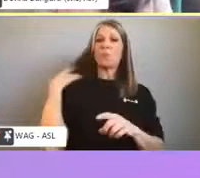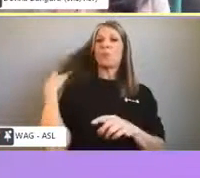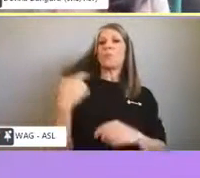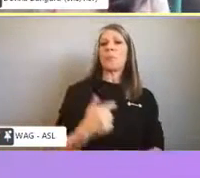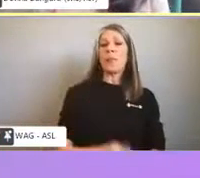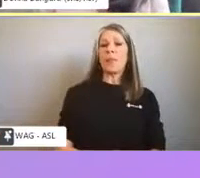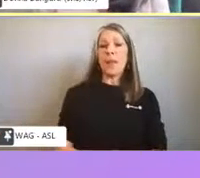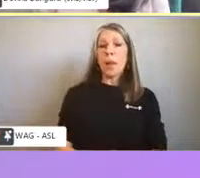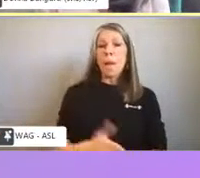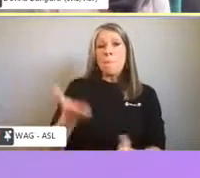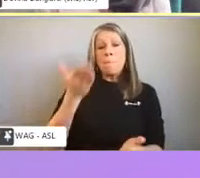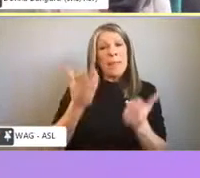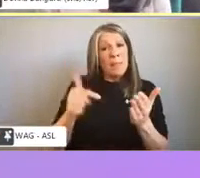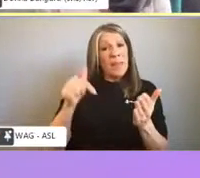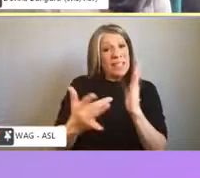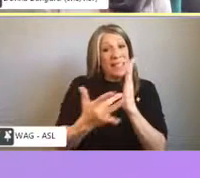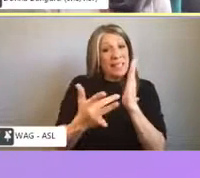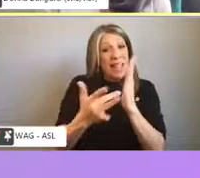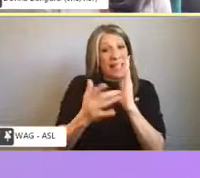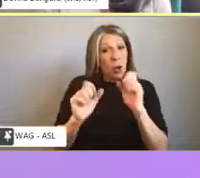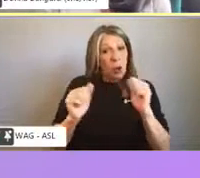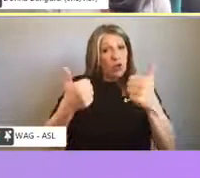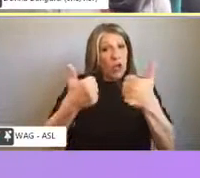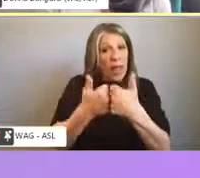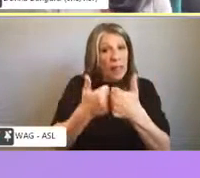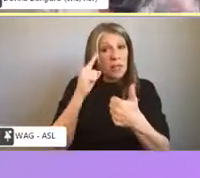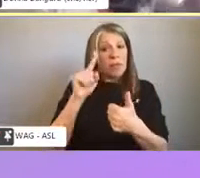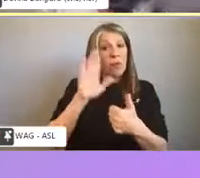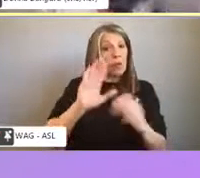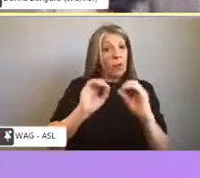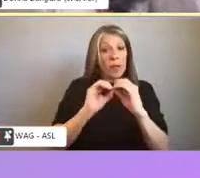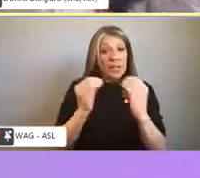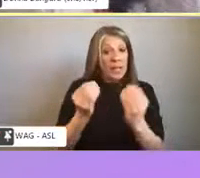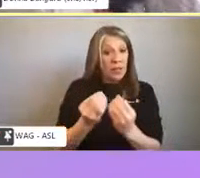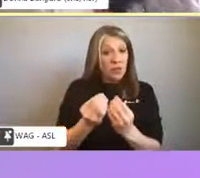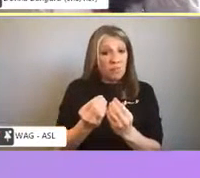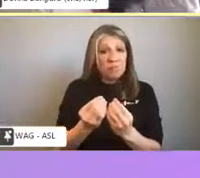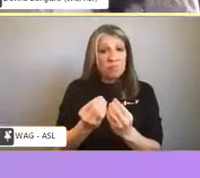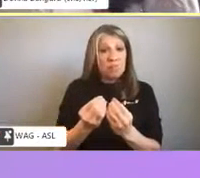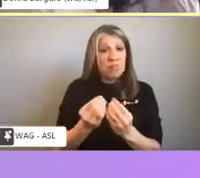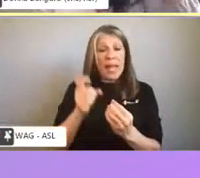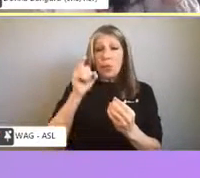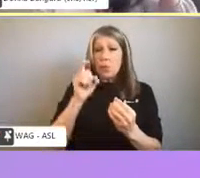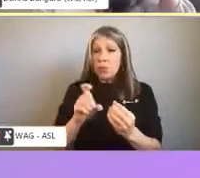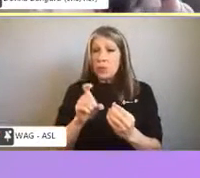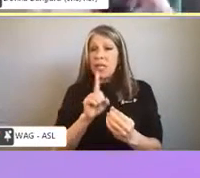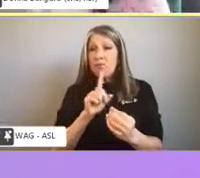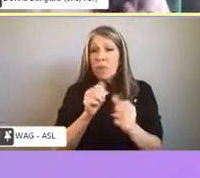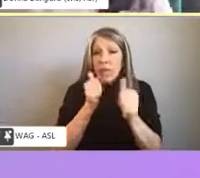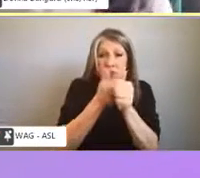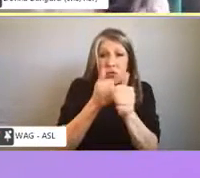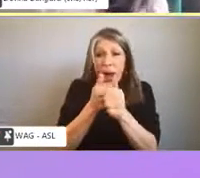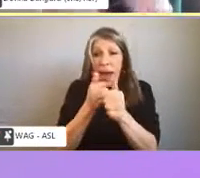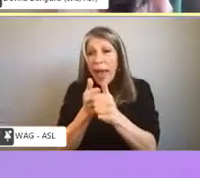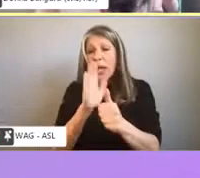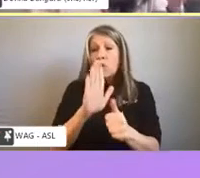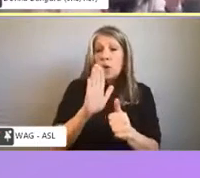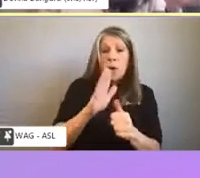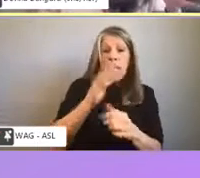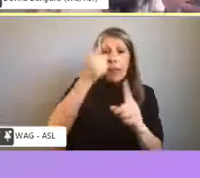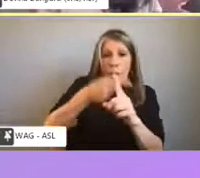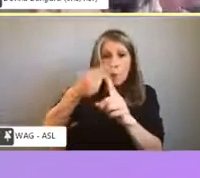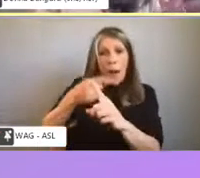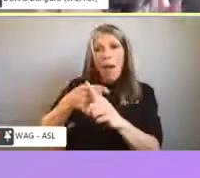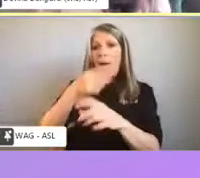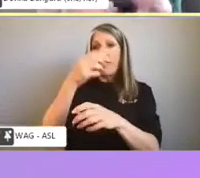Maybe this is a technical challenge for your organization, and you need to just track, year over year, month over month, whatever